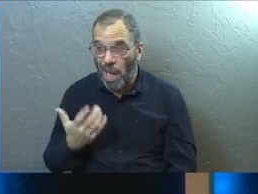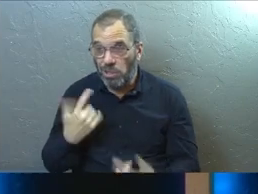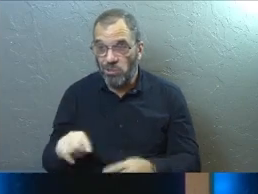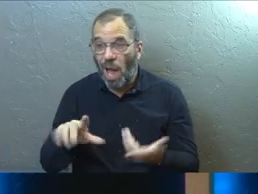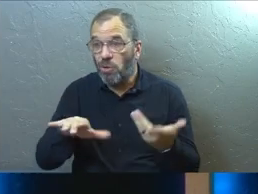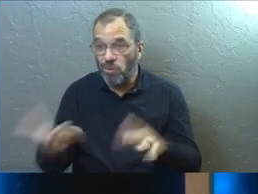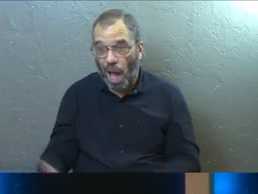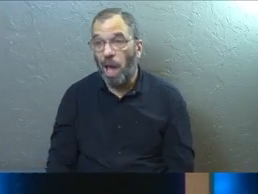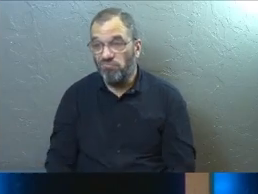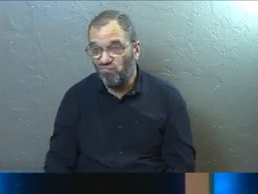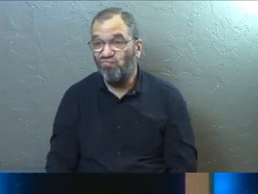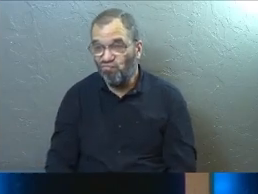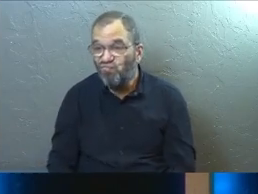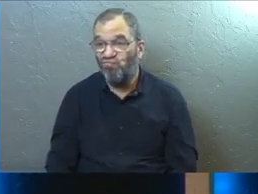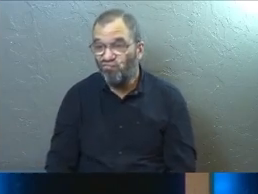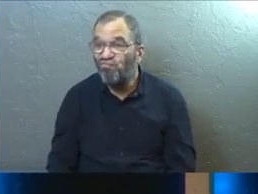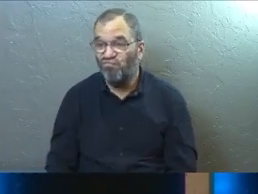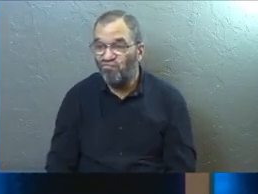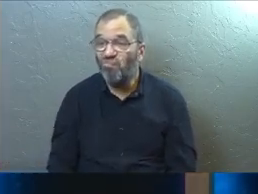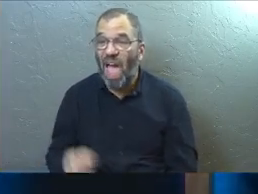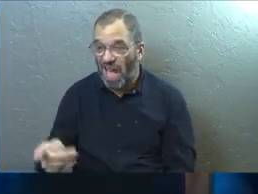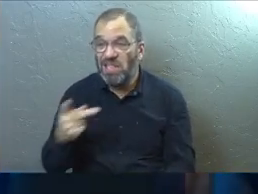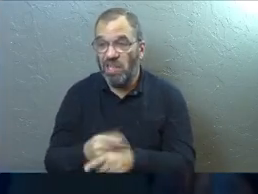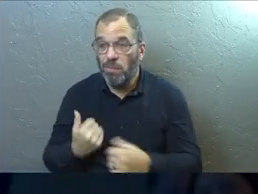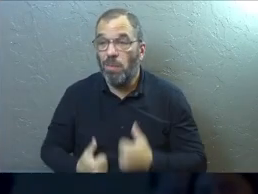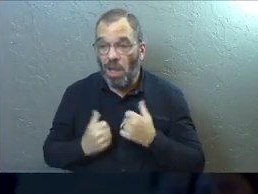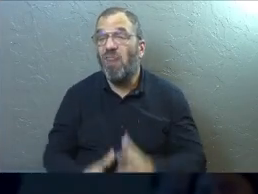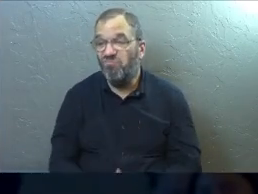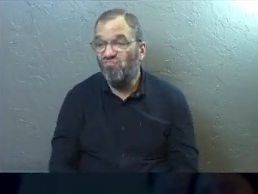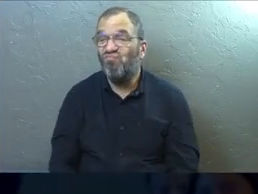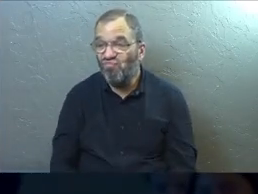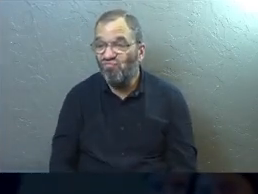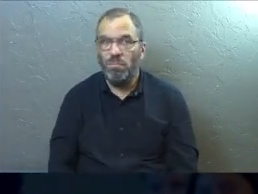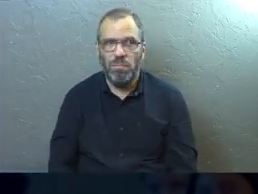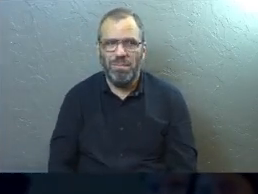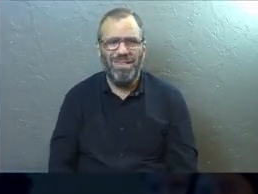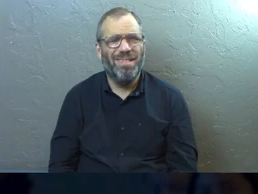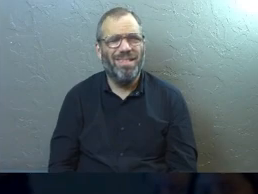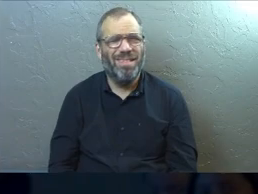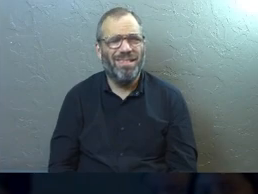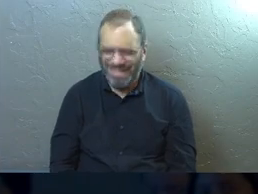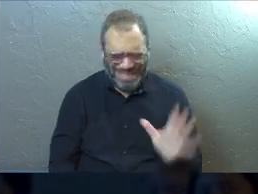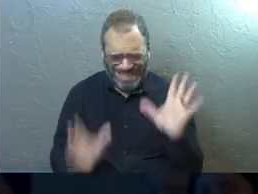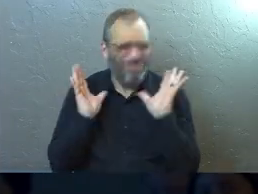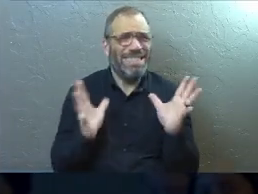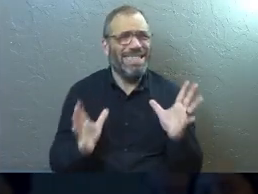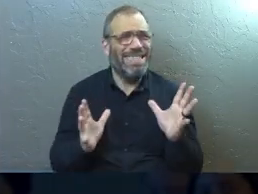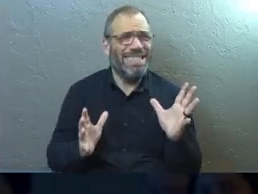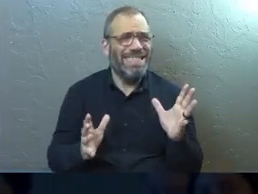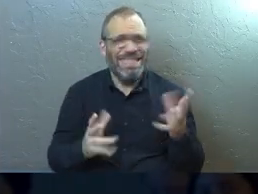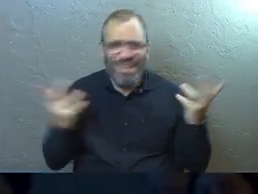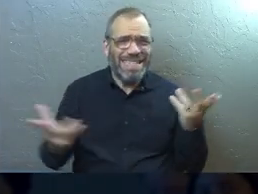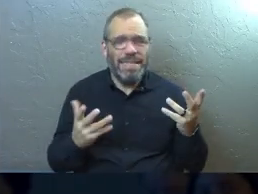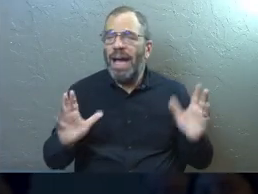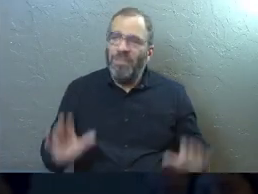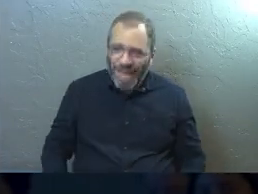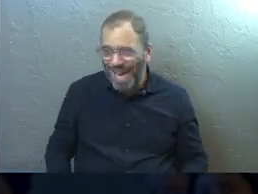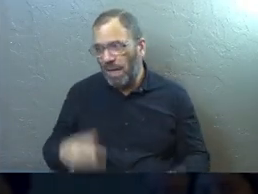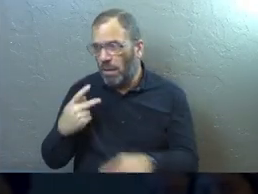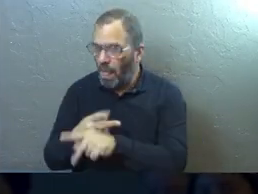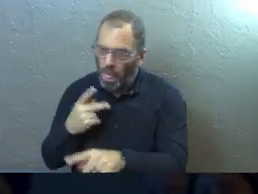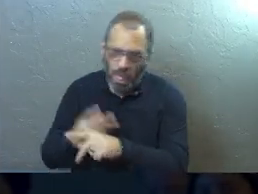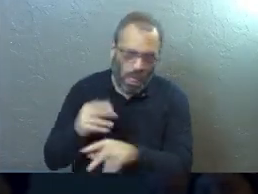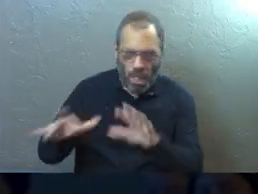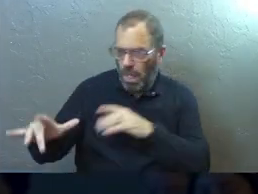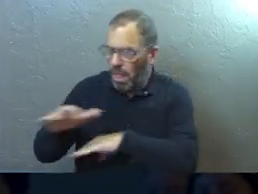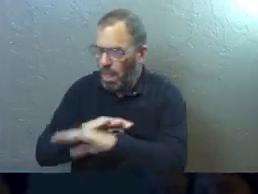trying to die. And you need to keep them alive. And I was like, bah. And so I just like took care of this sheep. And